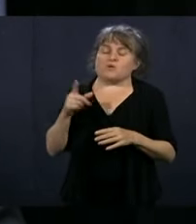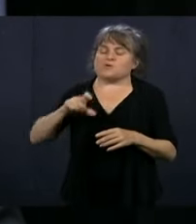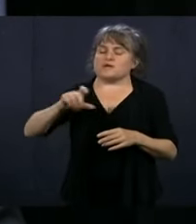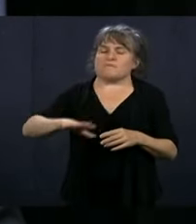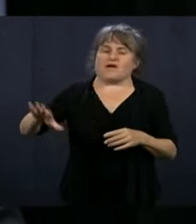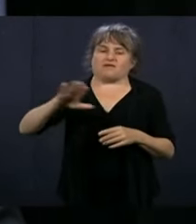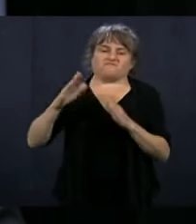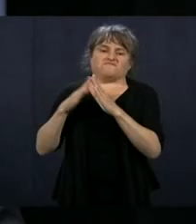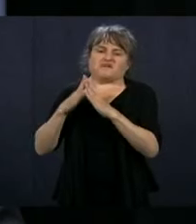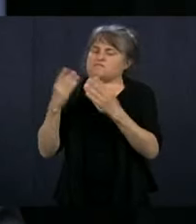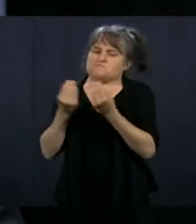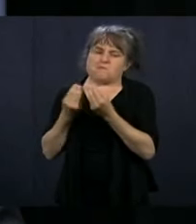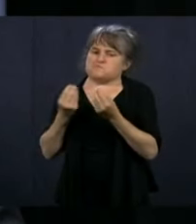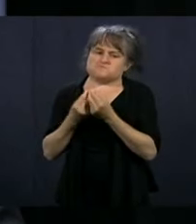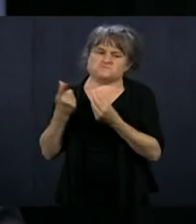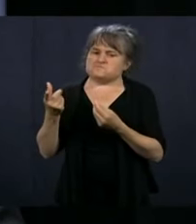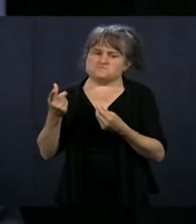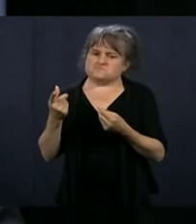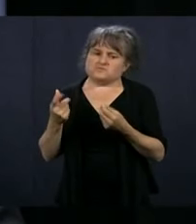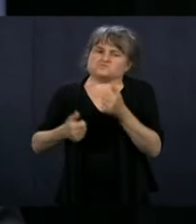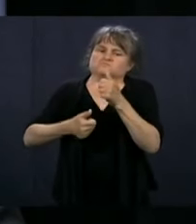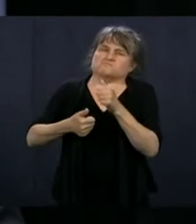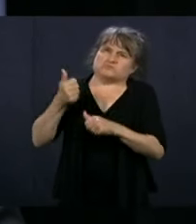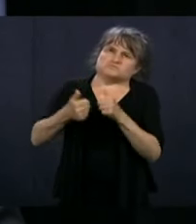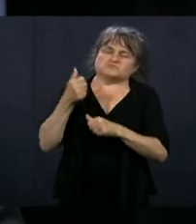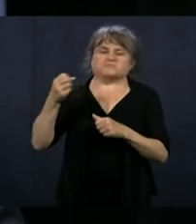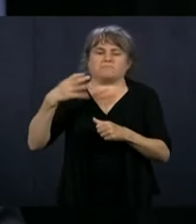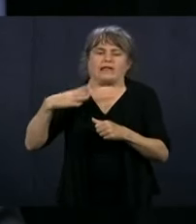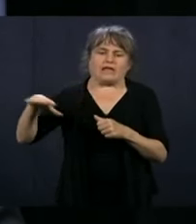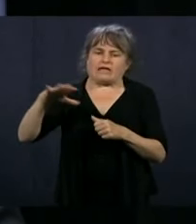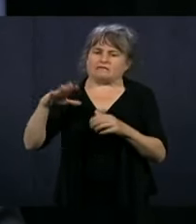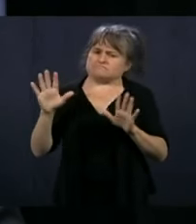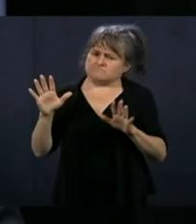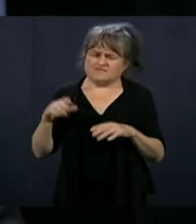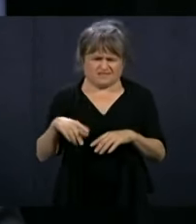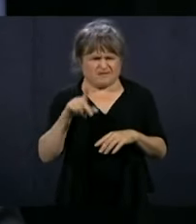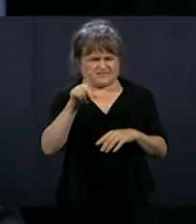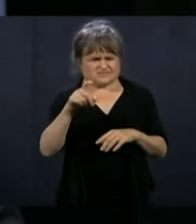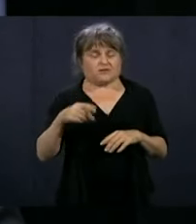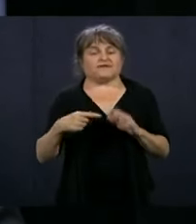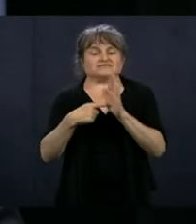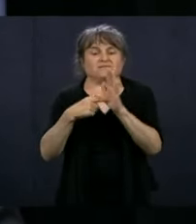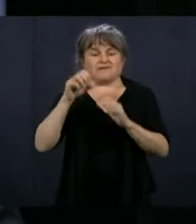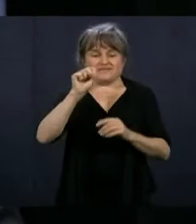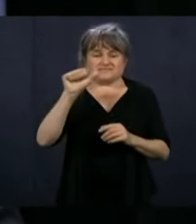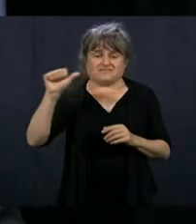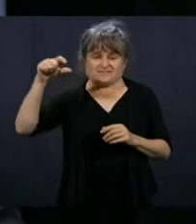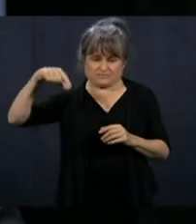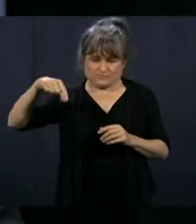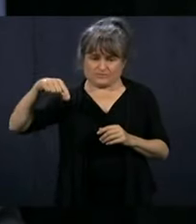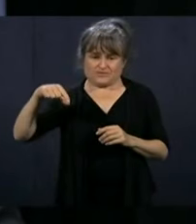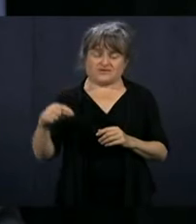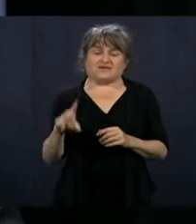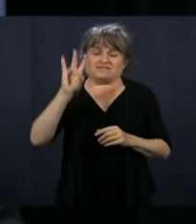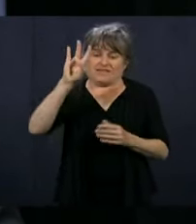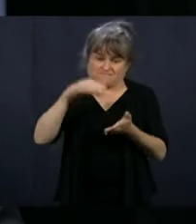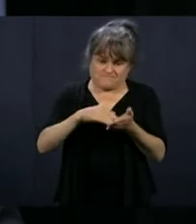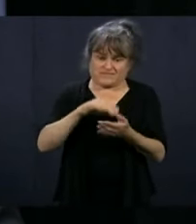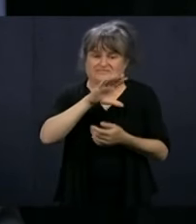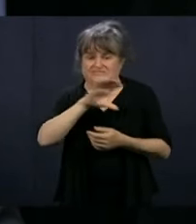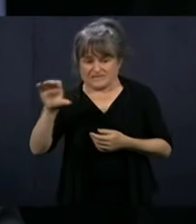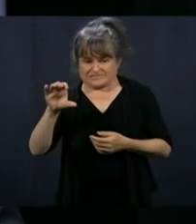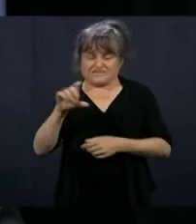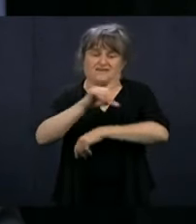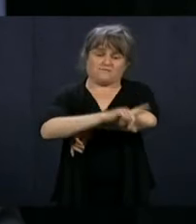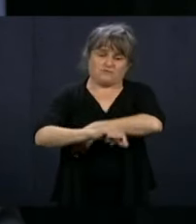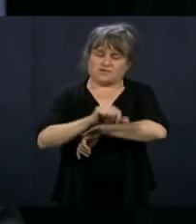example, in the SAQ branches of Quebec, there's only 122 visible minorities out of 7,500 employees.